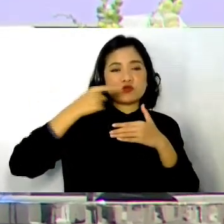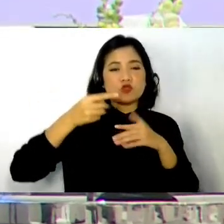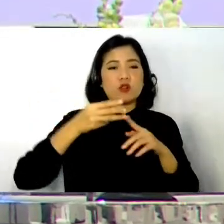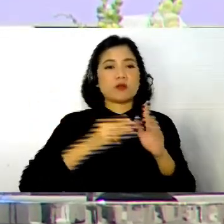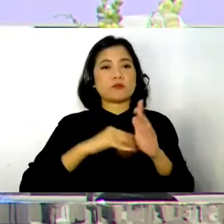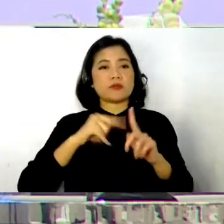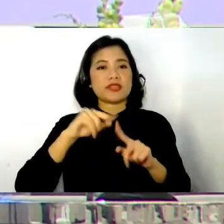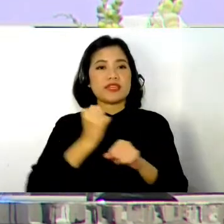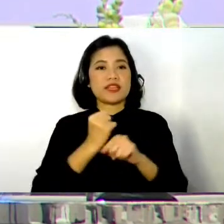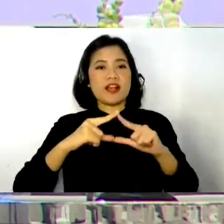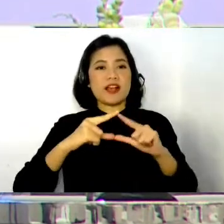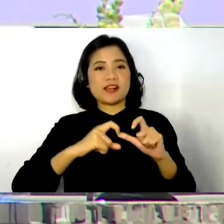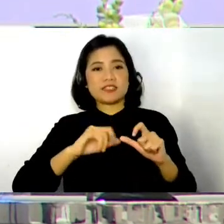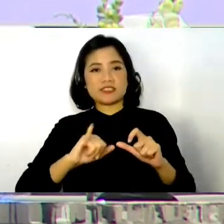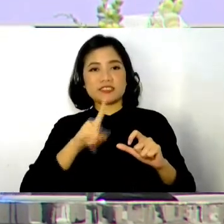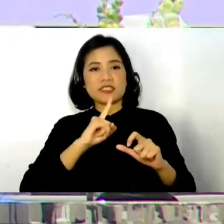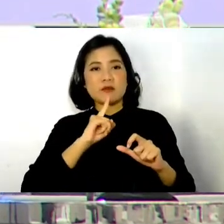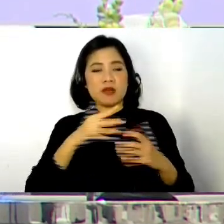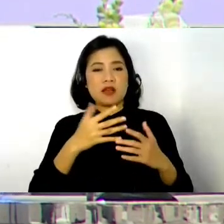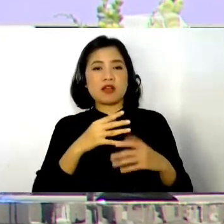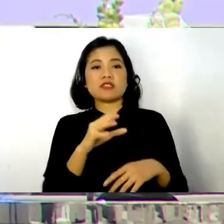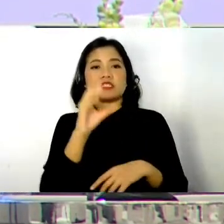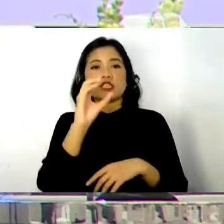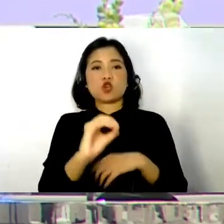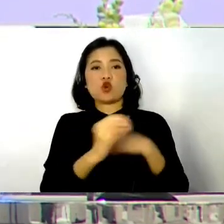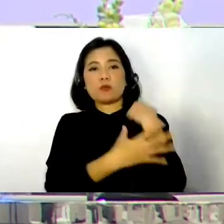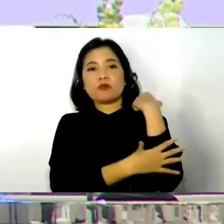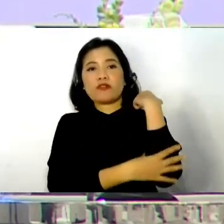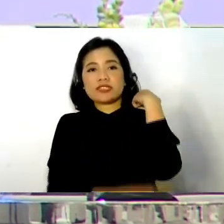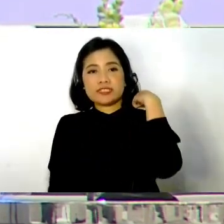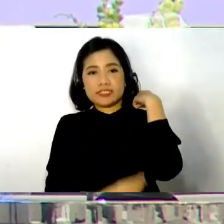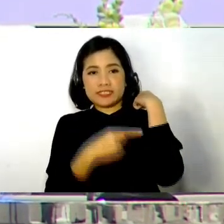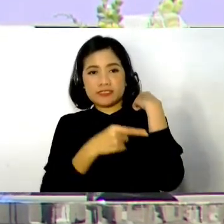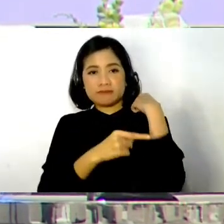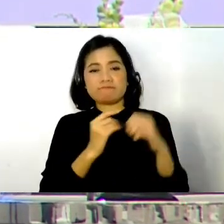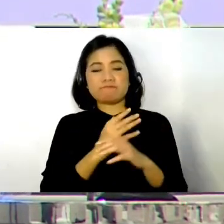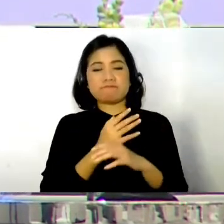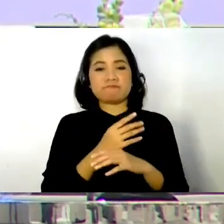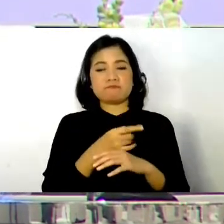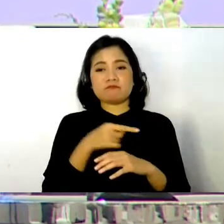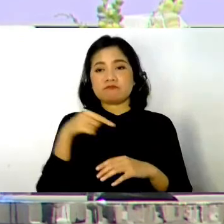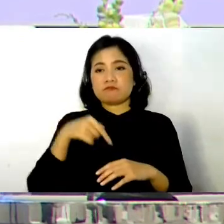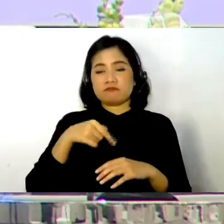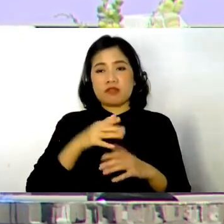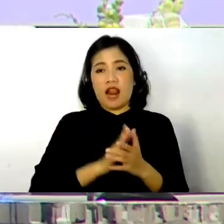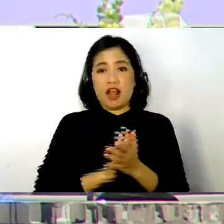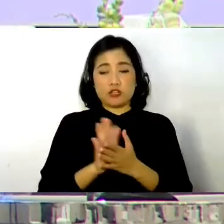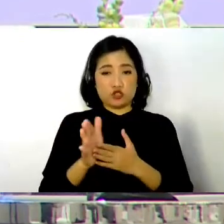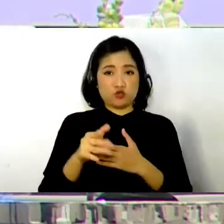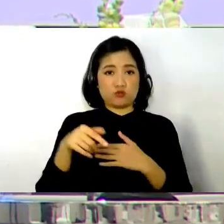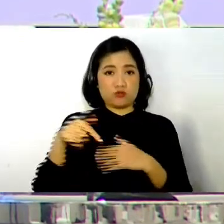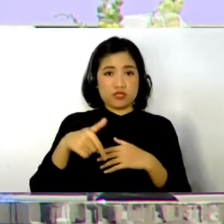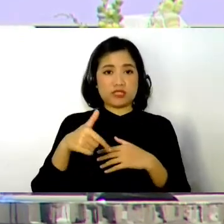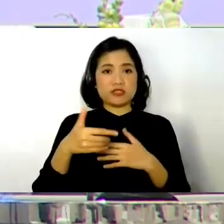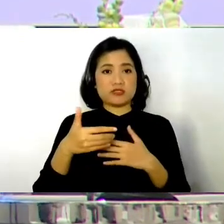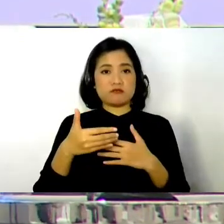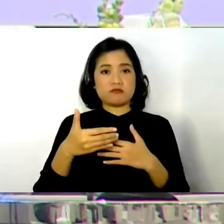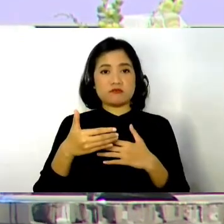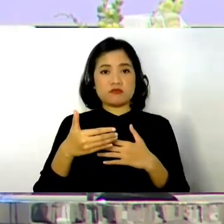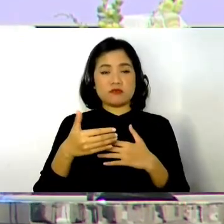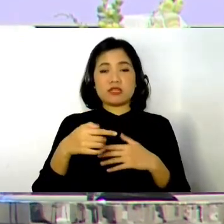economic growth until 2045, before we enter the aging population period, and by the time we should be able